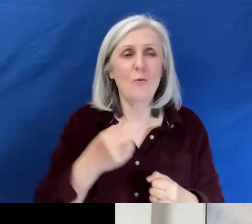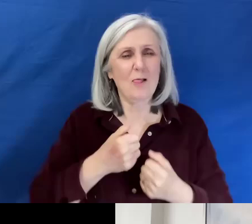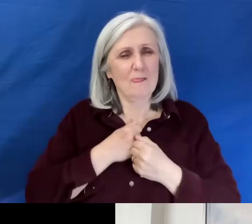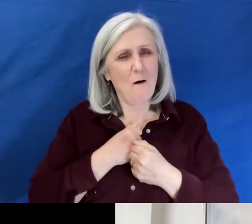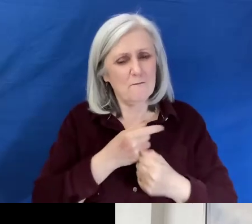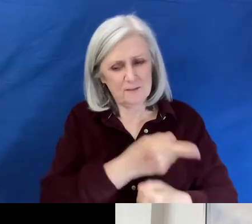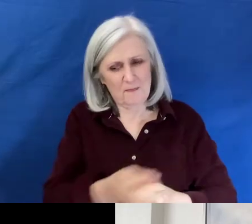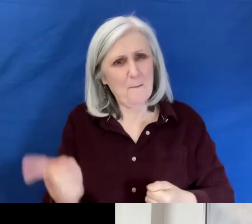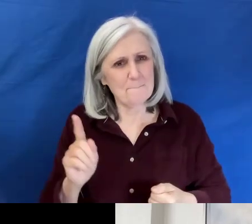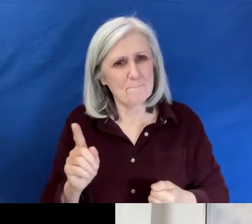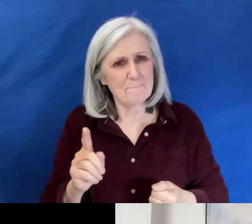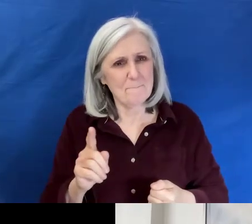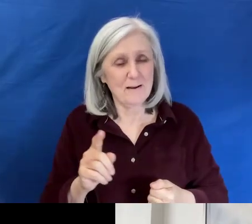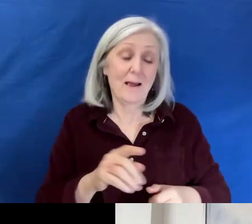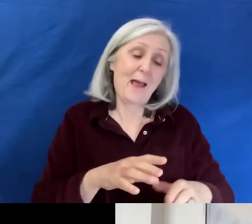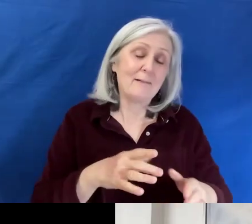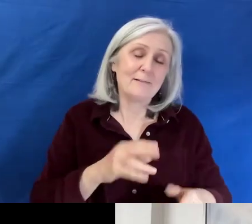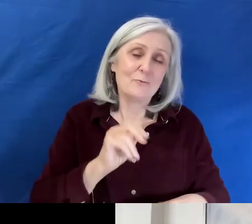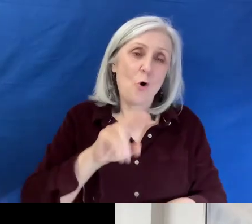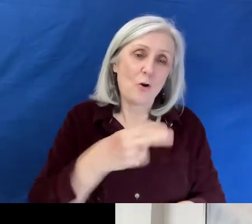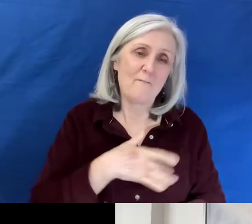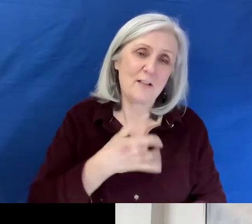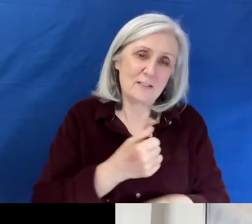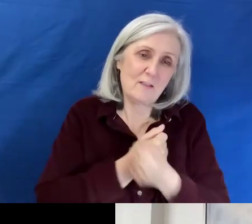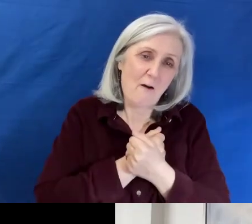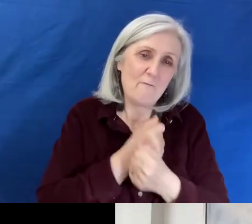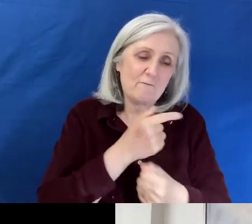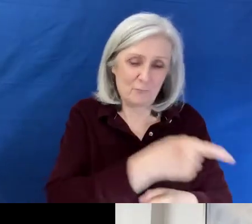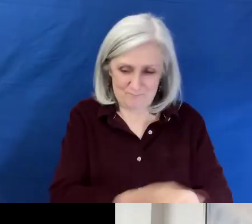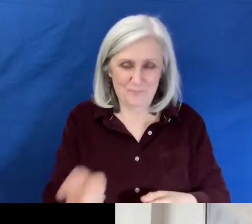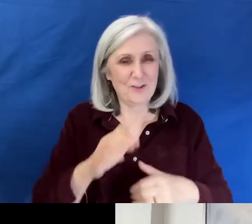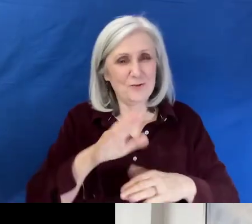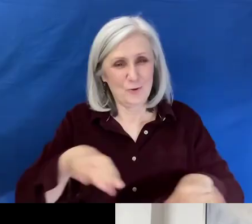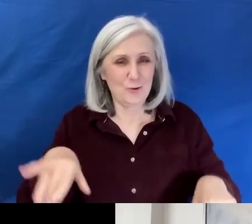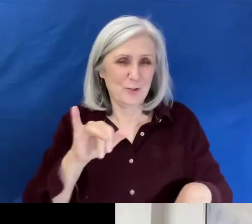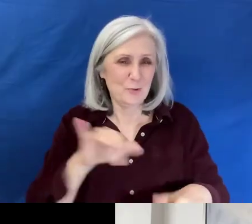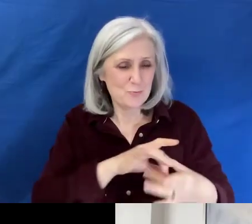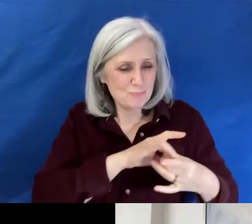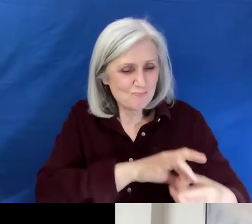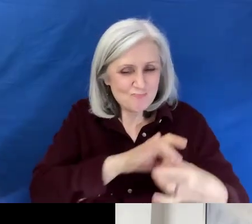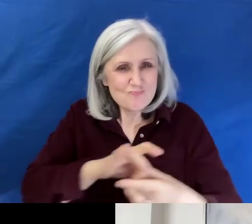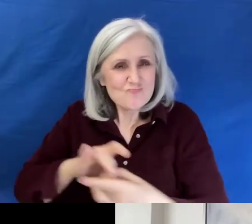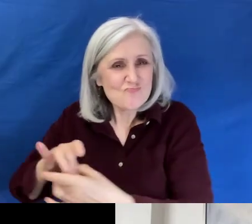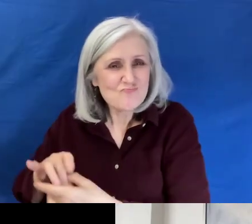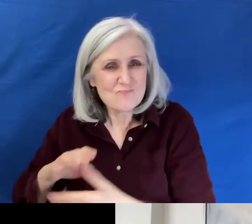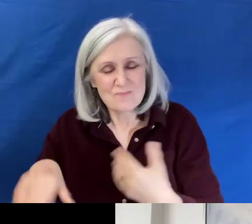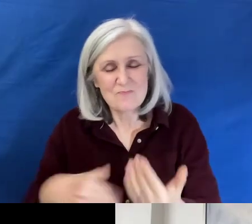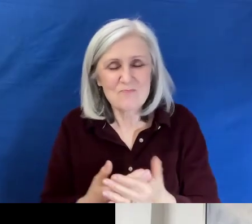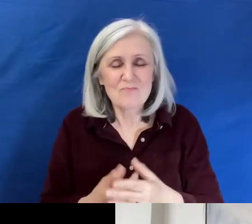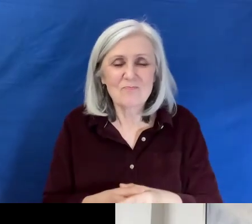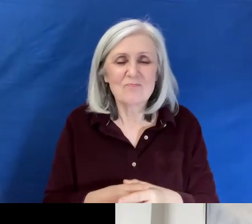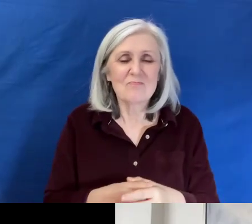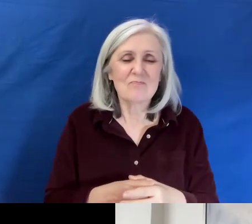return feels loved by them, which is a really beautiful dynamic. And she's